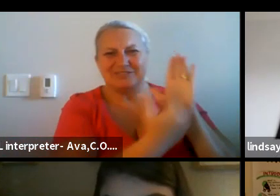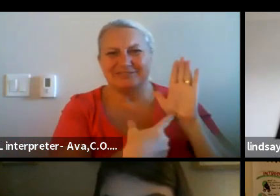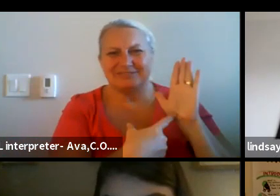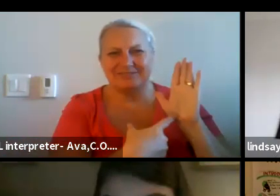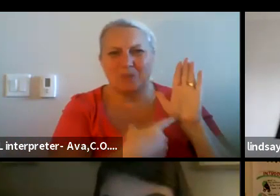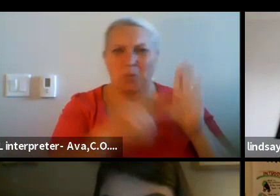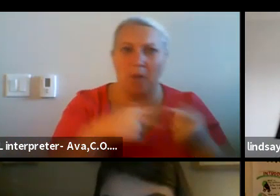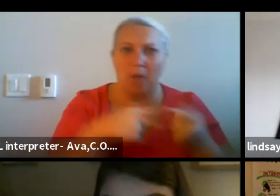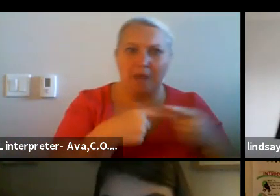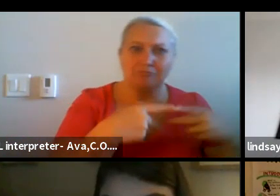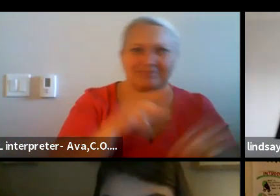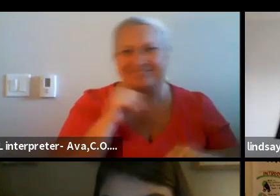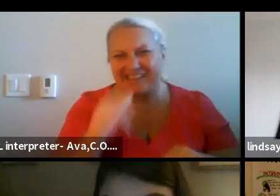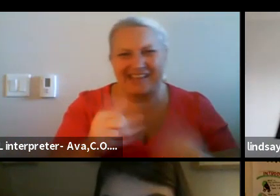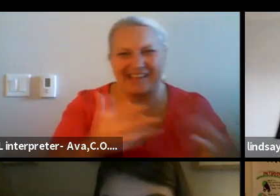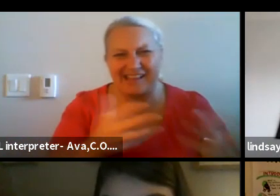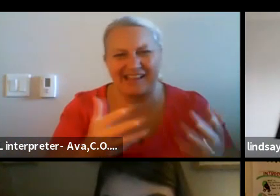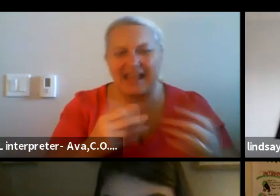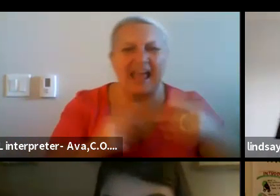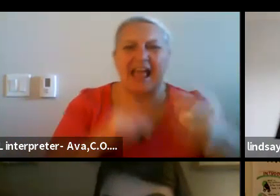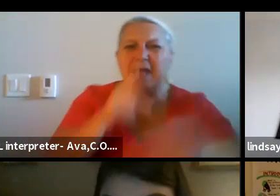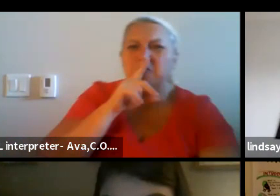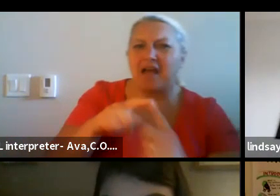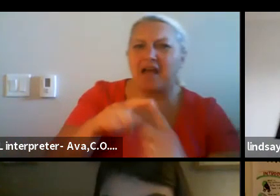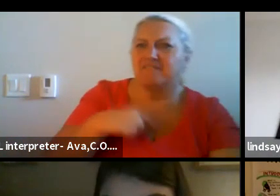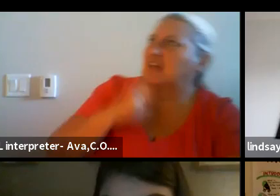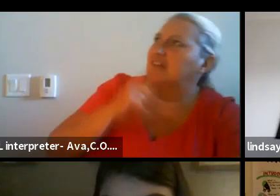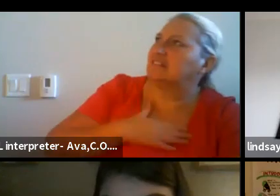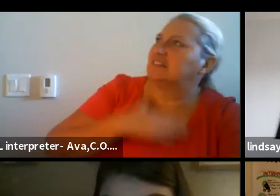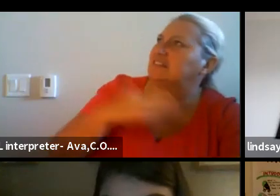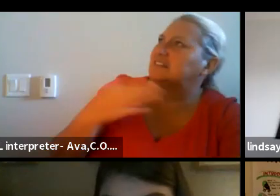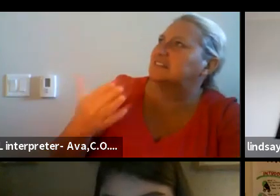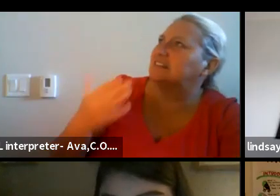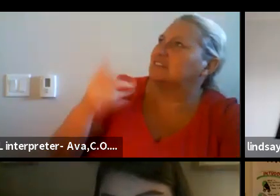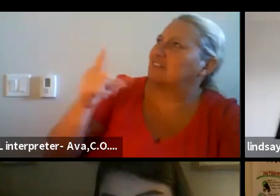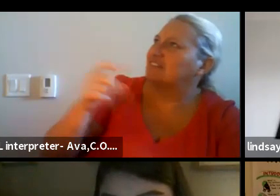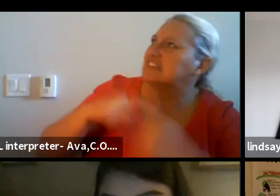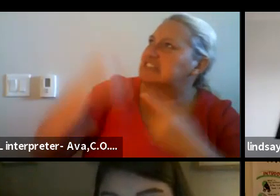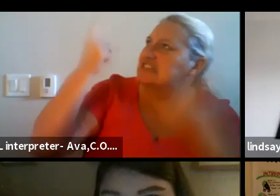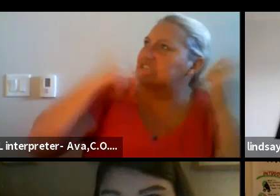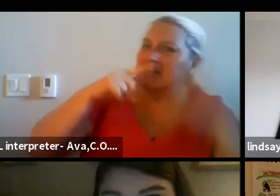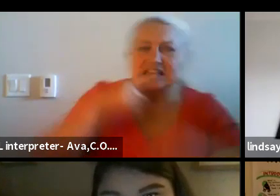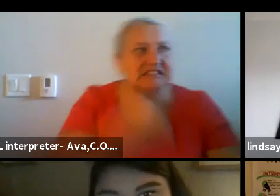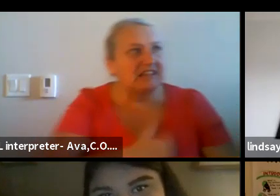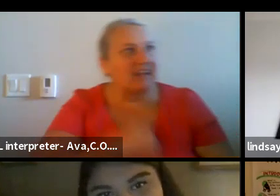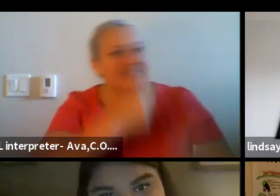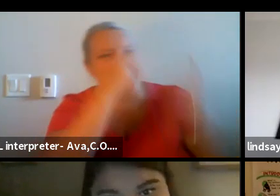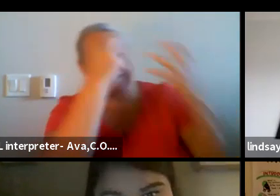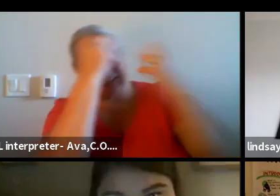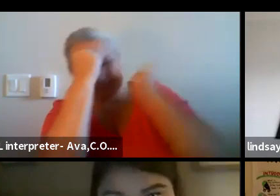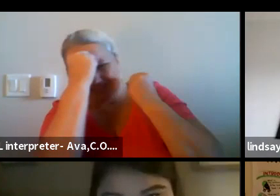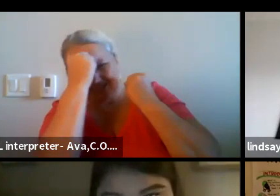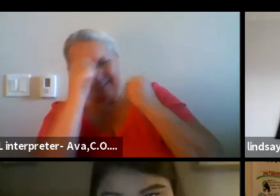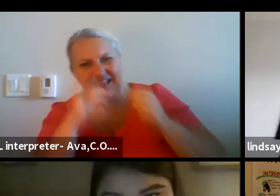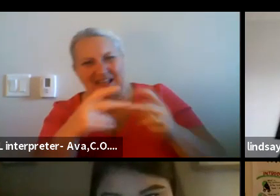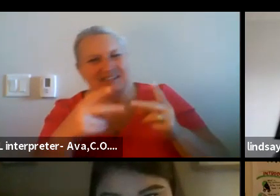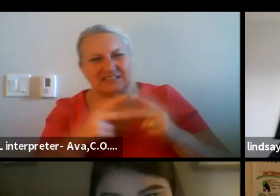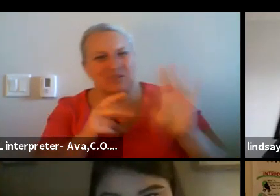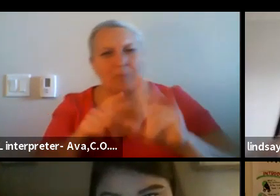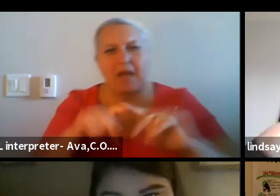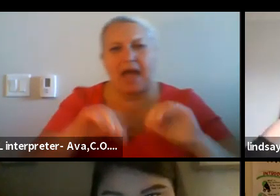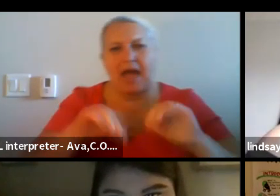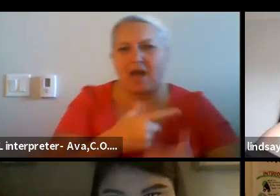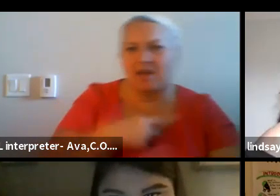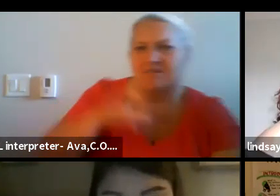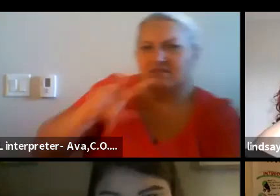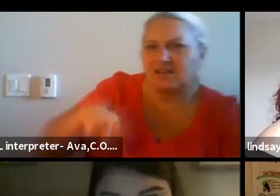not in a way reconciles yourself to this new colonized reality, but in the way she flipped it and said, well, wait a minute, you